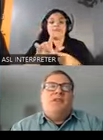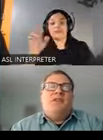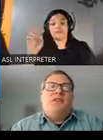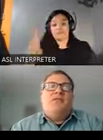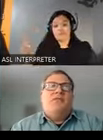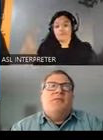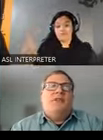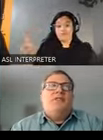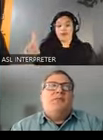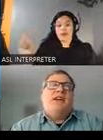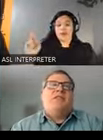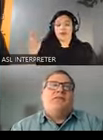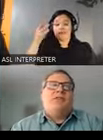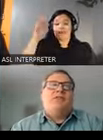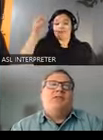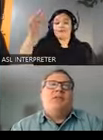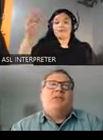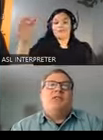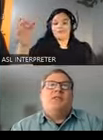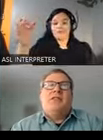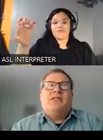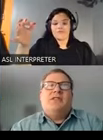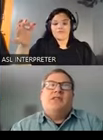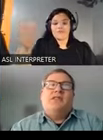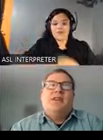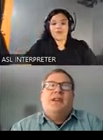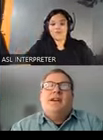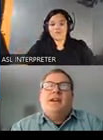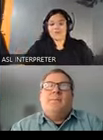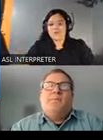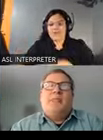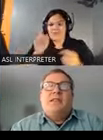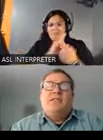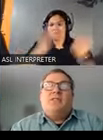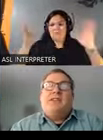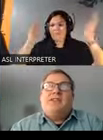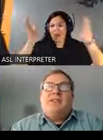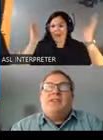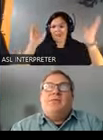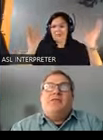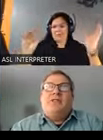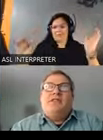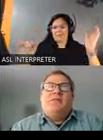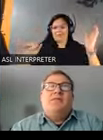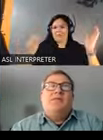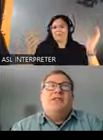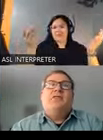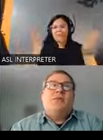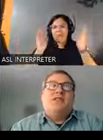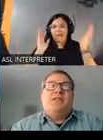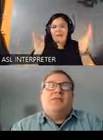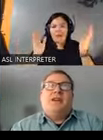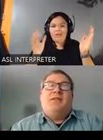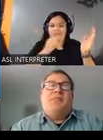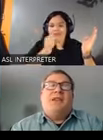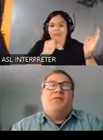you take the future one and subtract it from the historic one, so you get the difference. The answer is actually that rainfall is going to